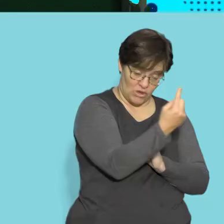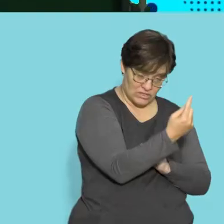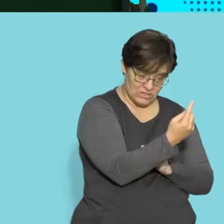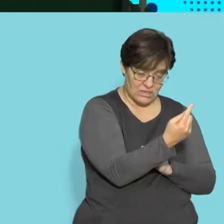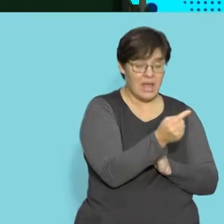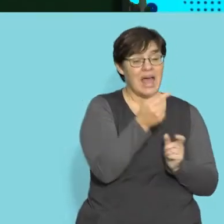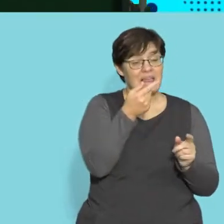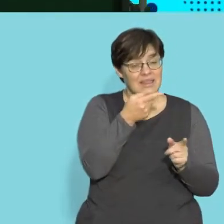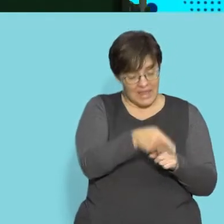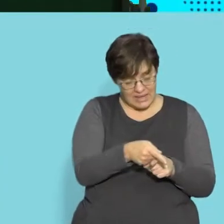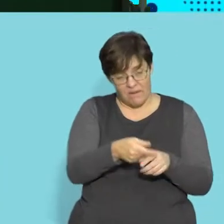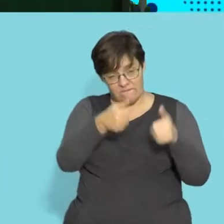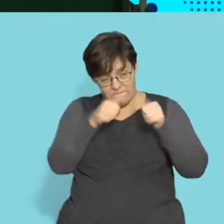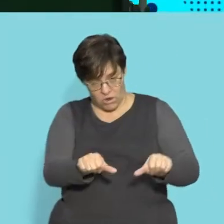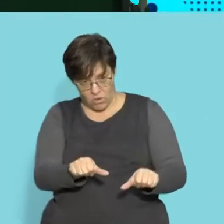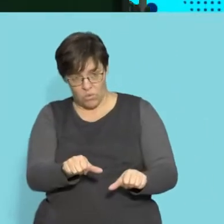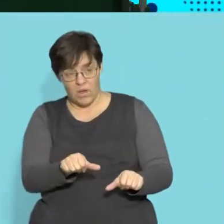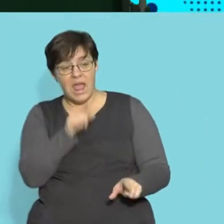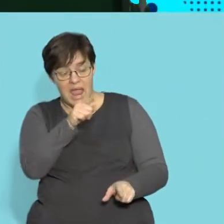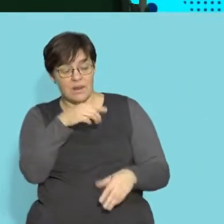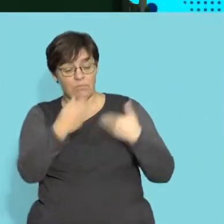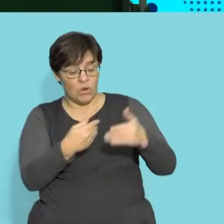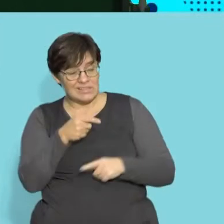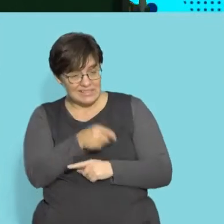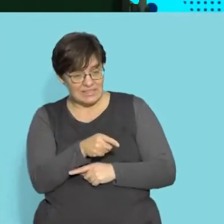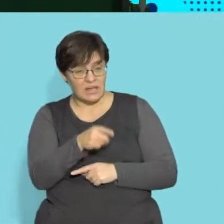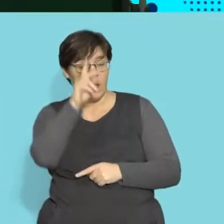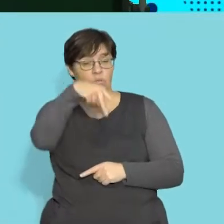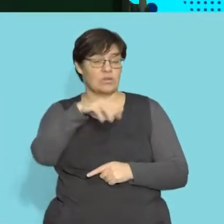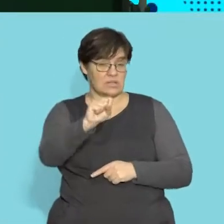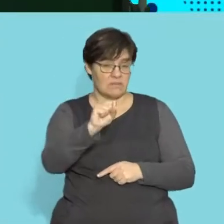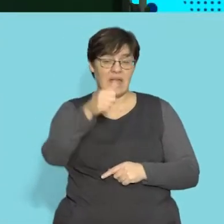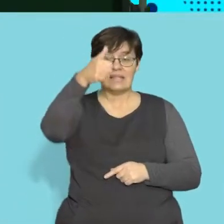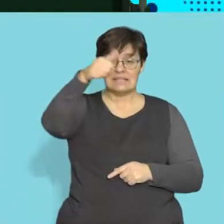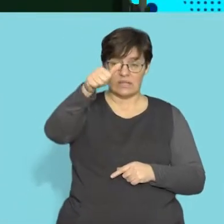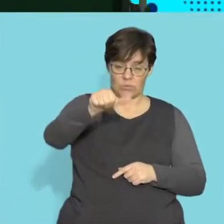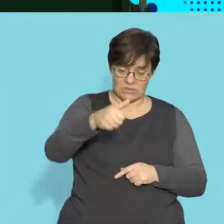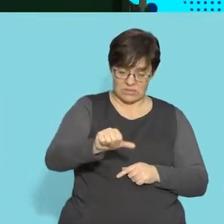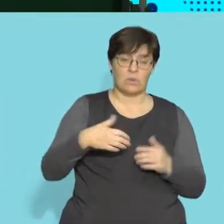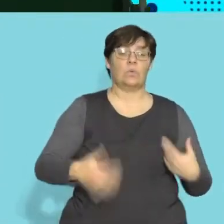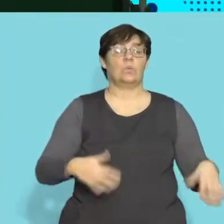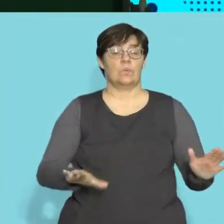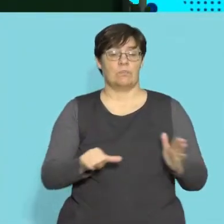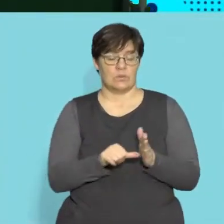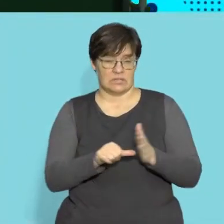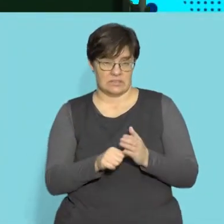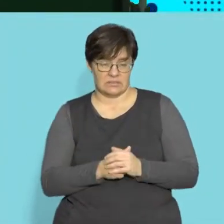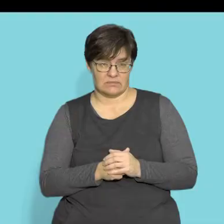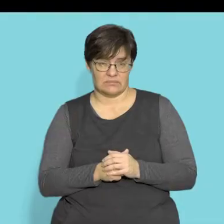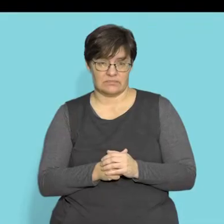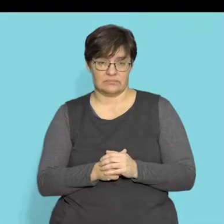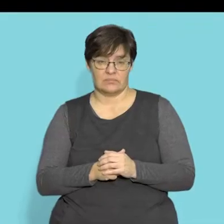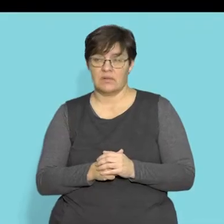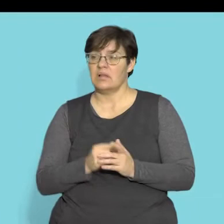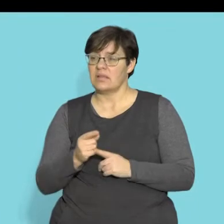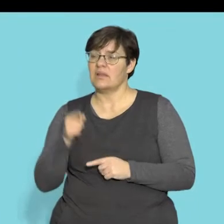first, followed by that. And in the process of protein synthesis, the sequence is very important. And